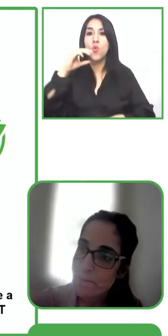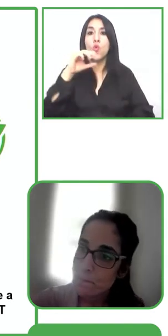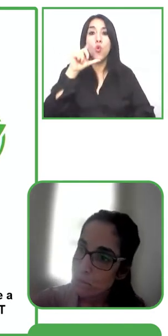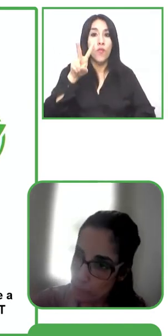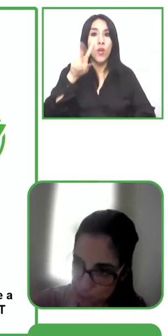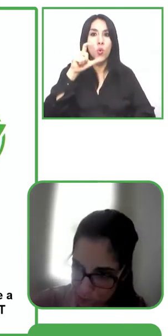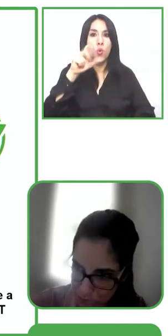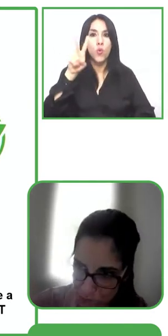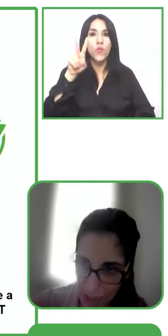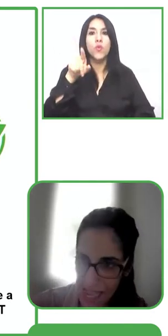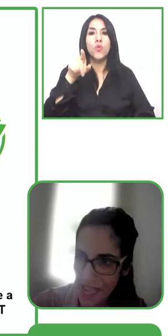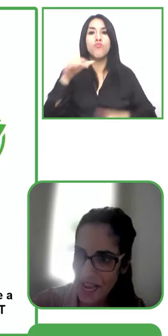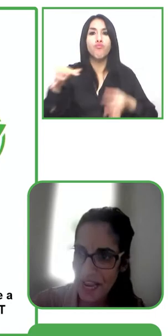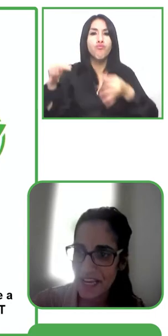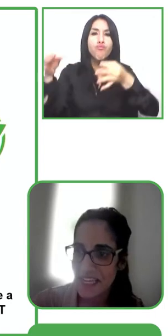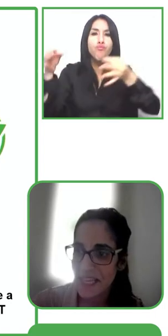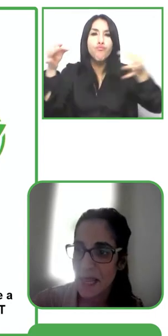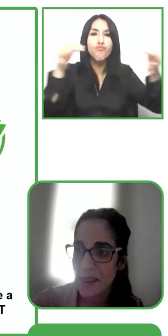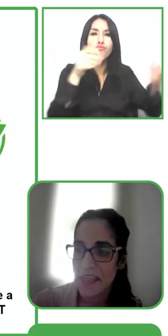because no